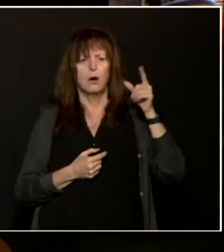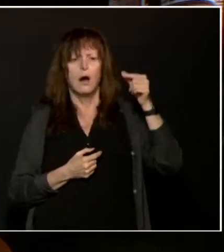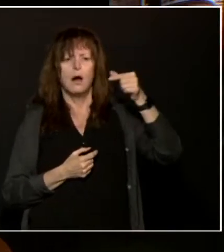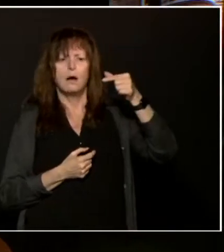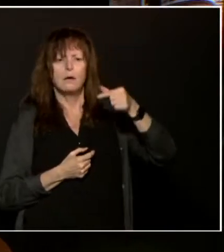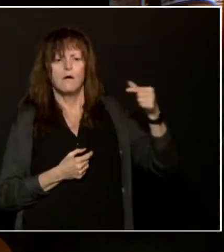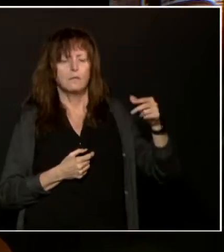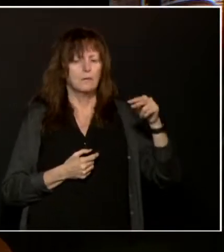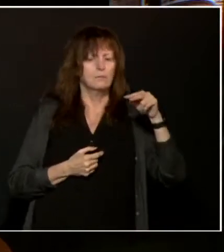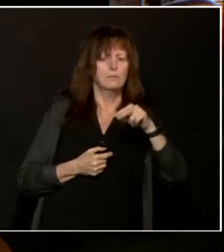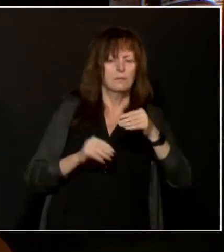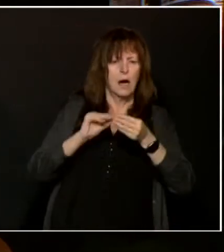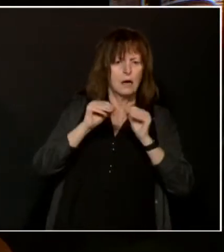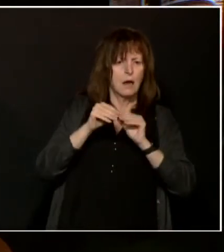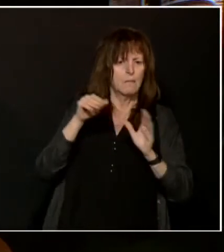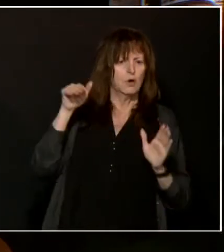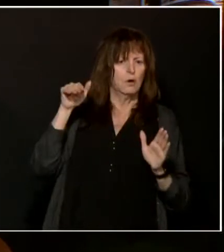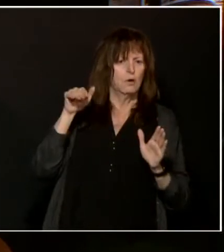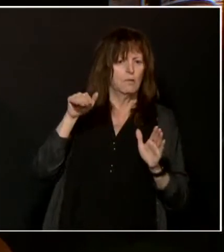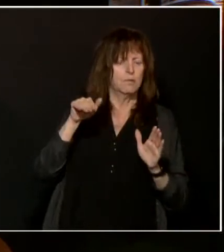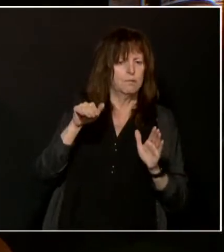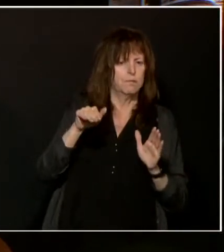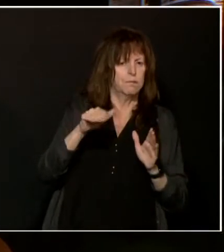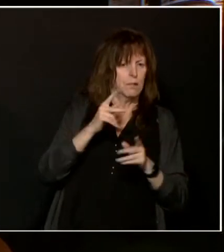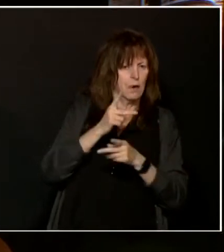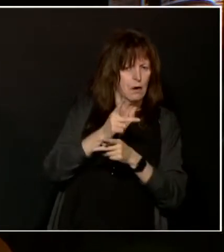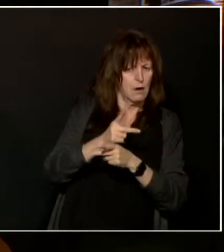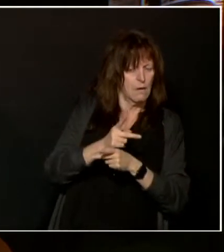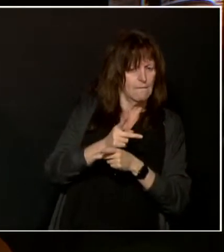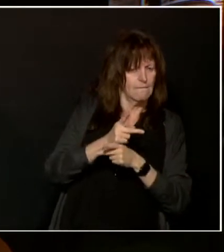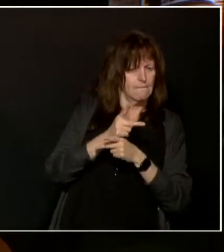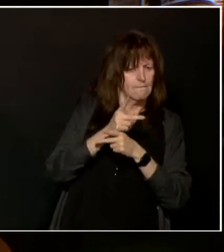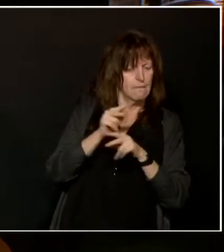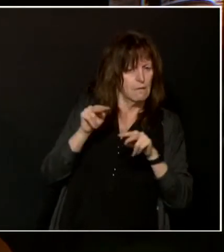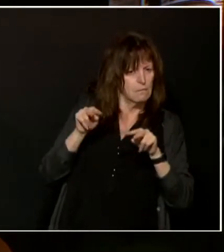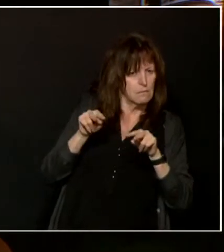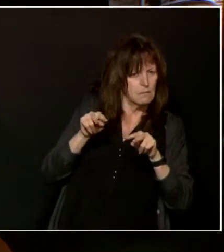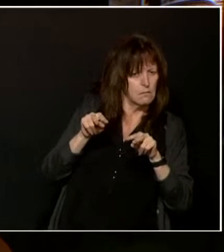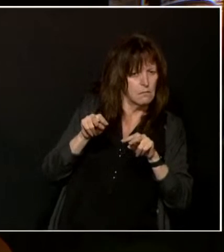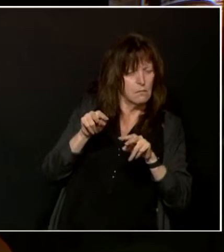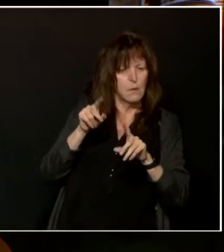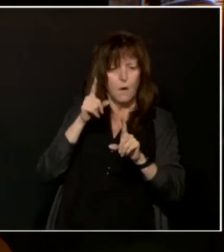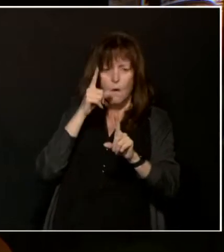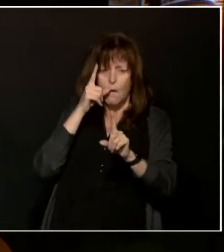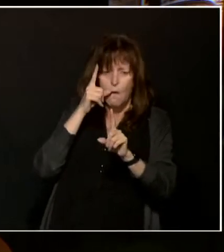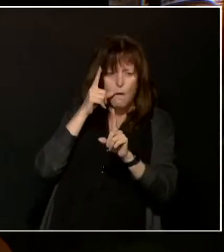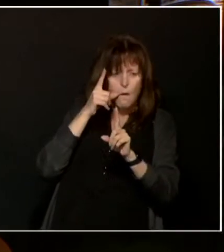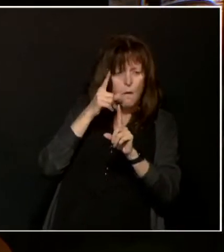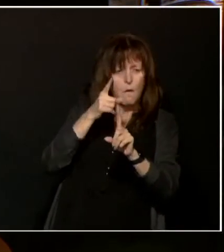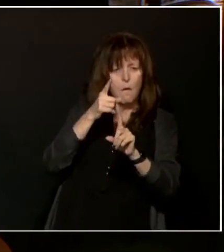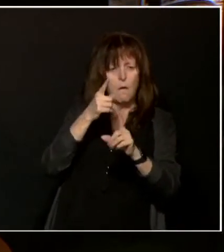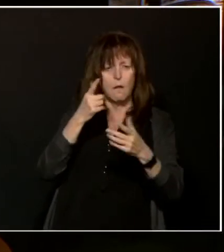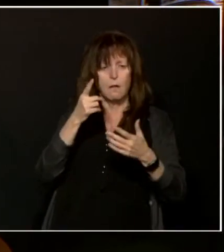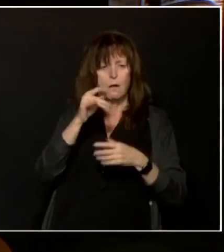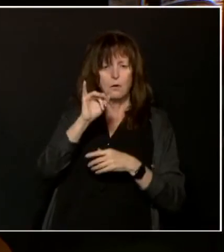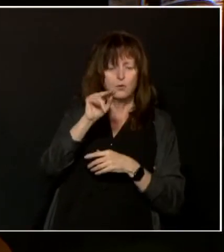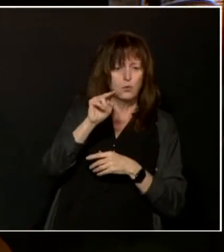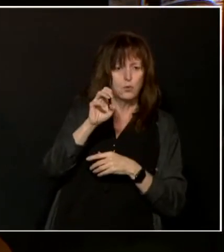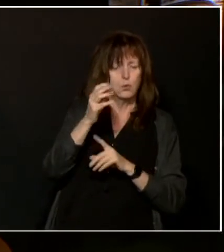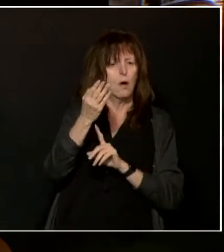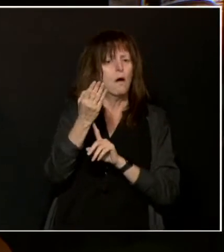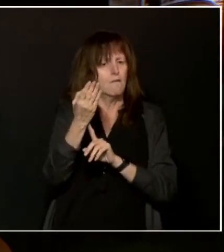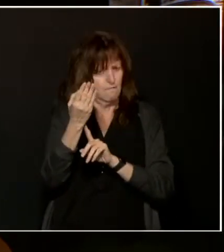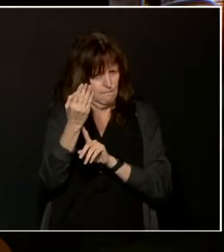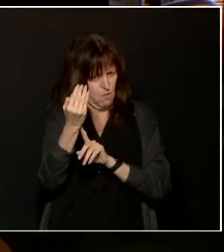very, very carefully. We know that the targeted date is around June 14th to open up. But with